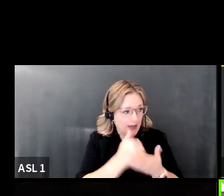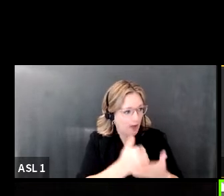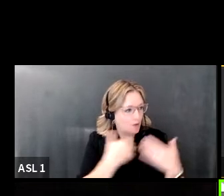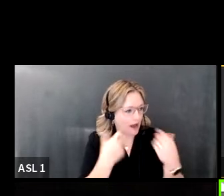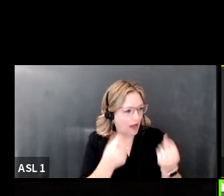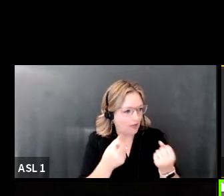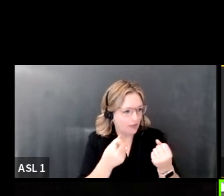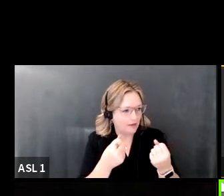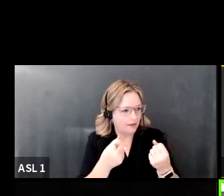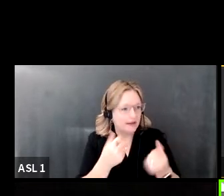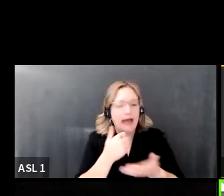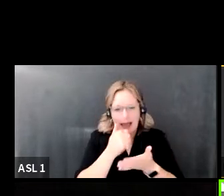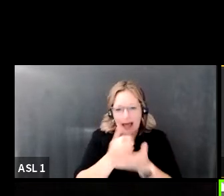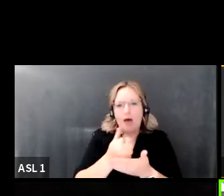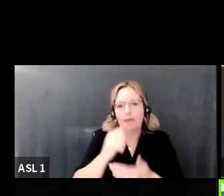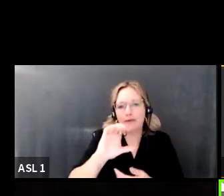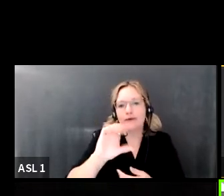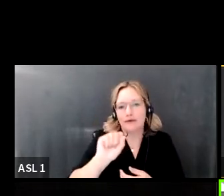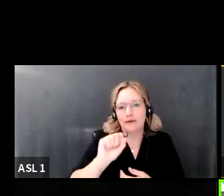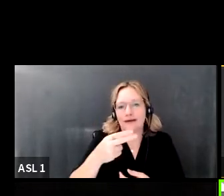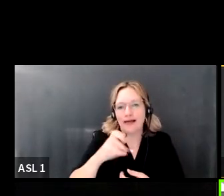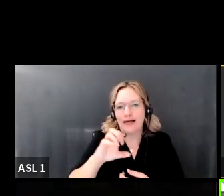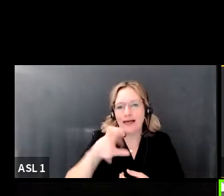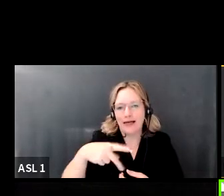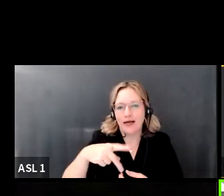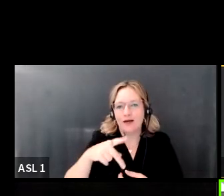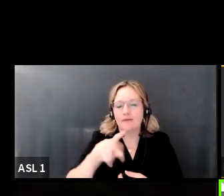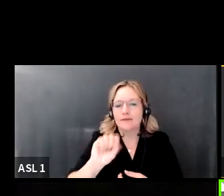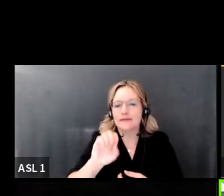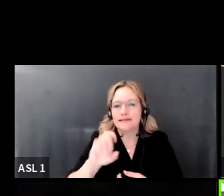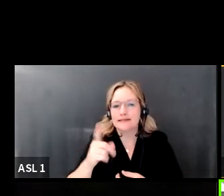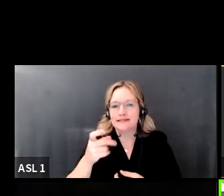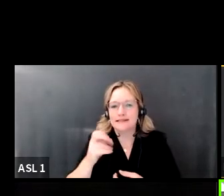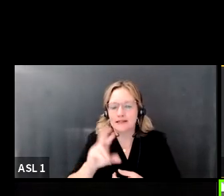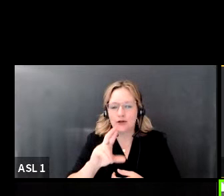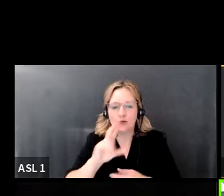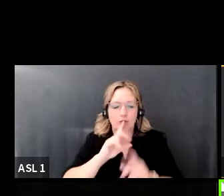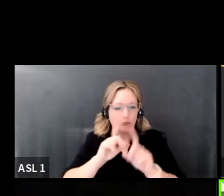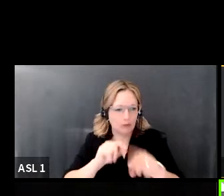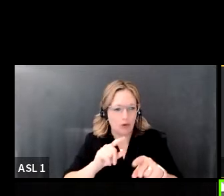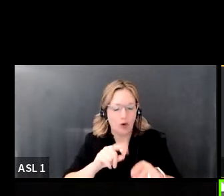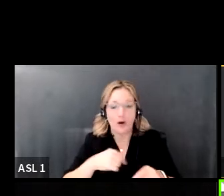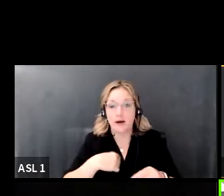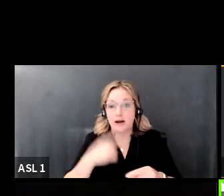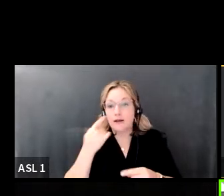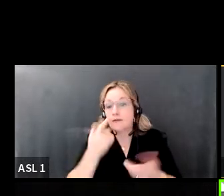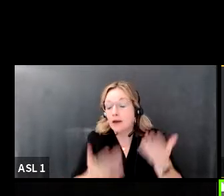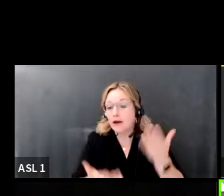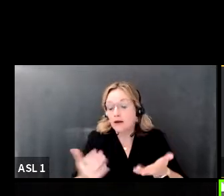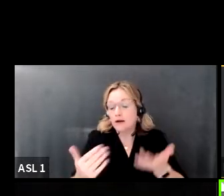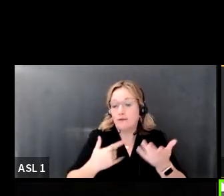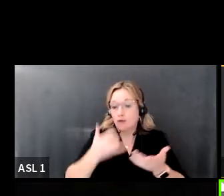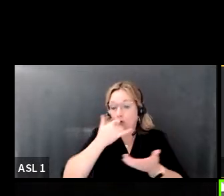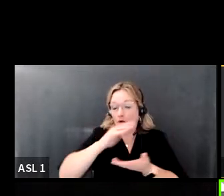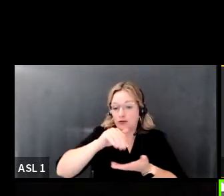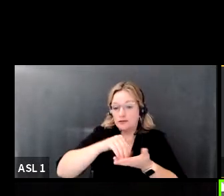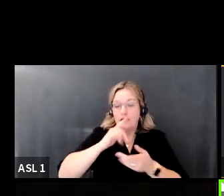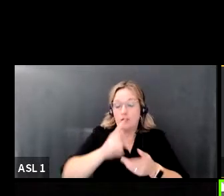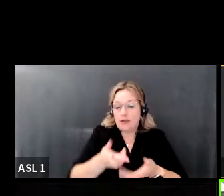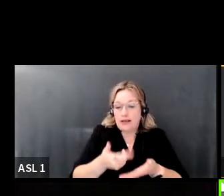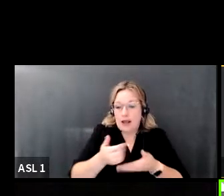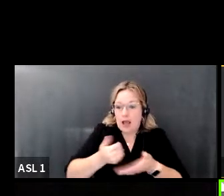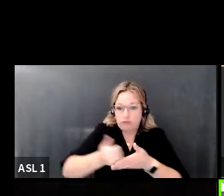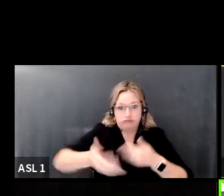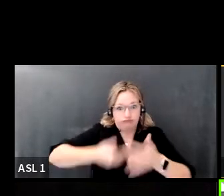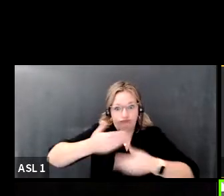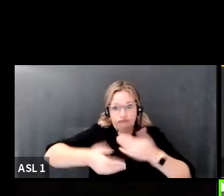infrastructure of the police service communications and call taking center then that could facilitate the transfer and it would not